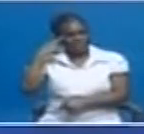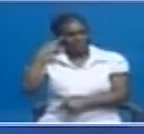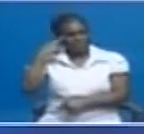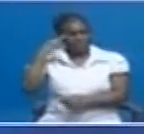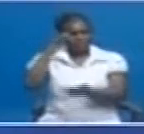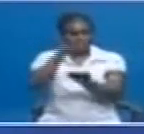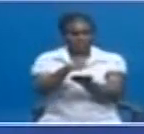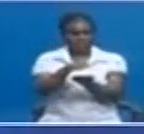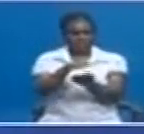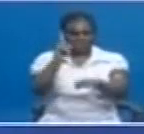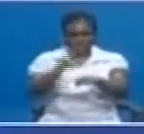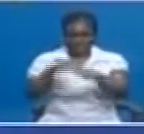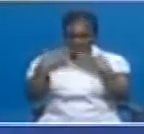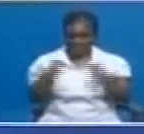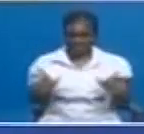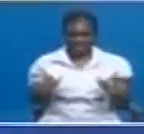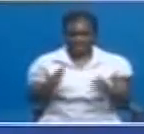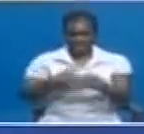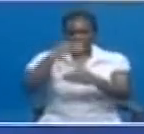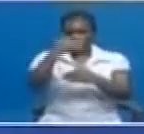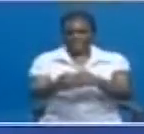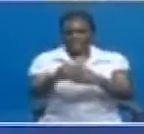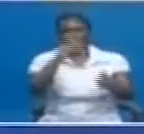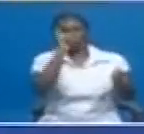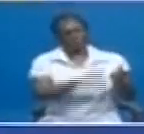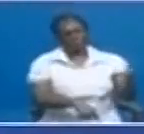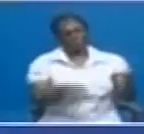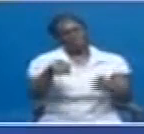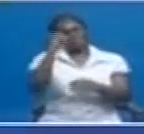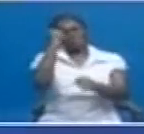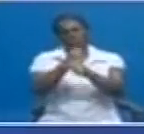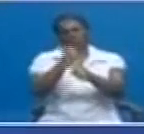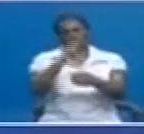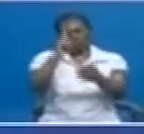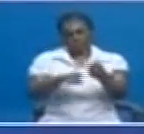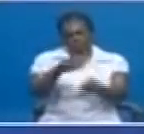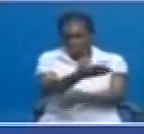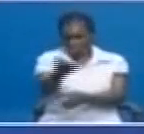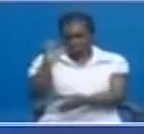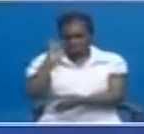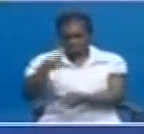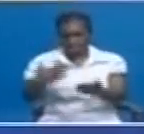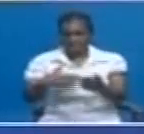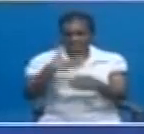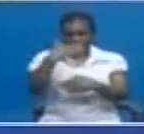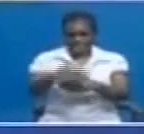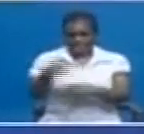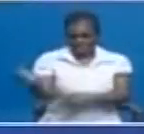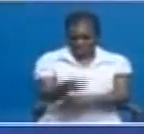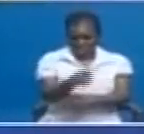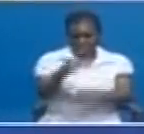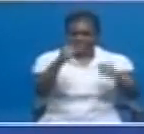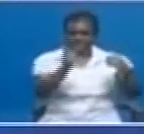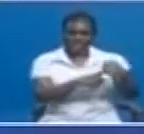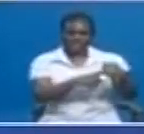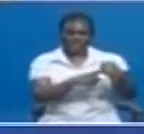downsizing. Just as we wind up, what next for KQ? What should happen? What do you want to see in the next even 6 months?